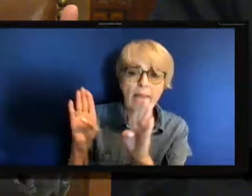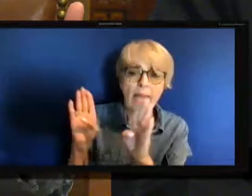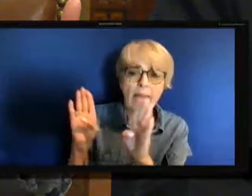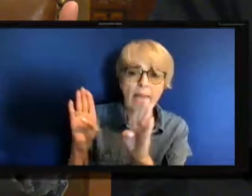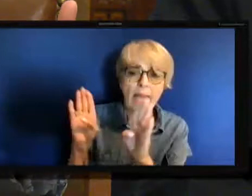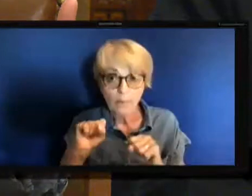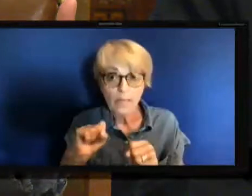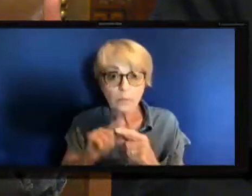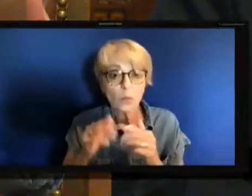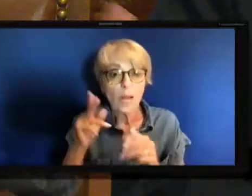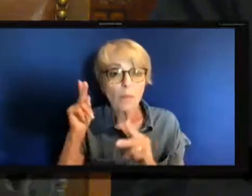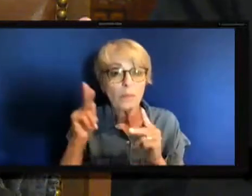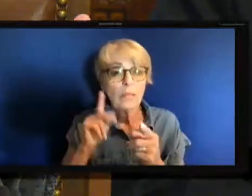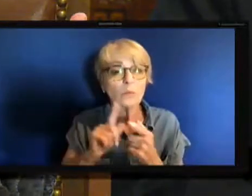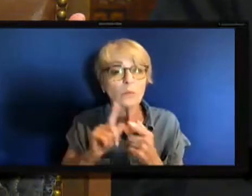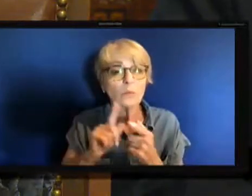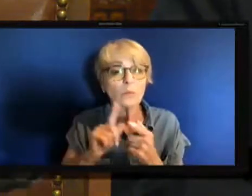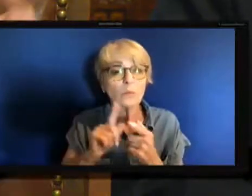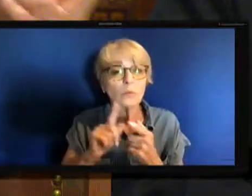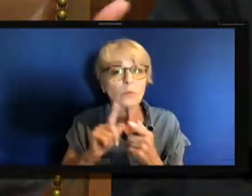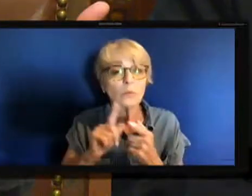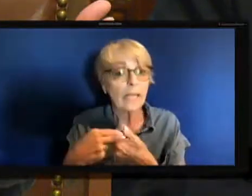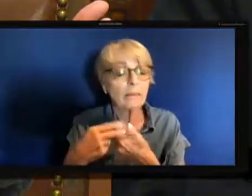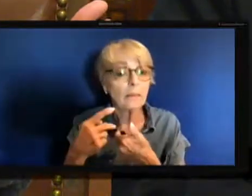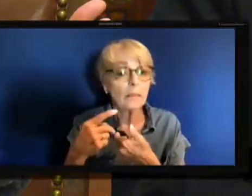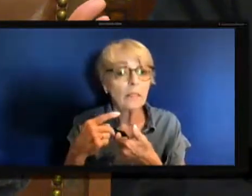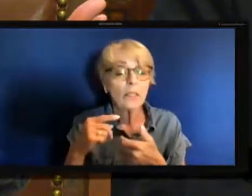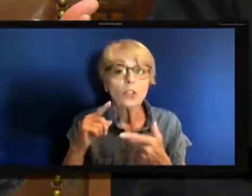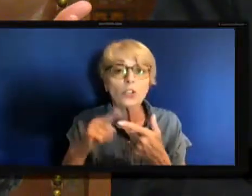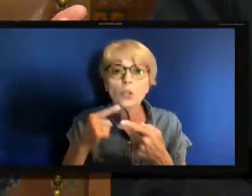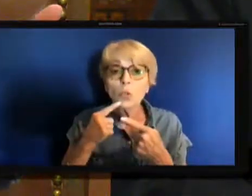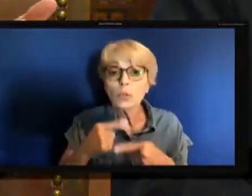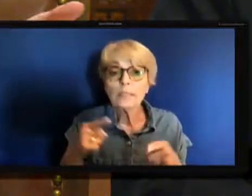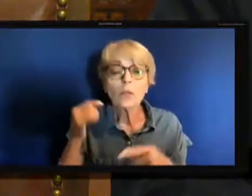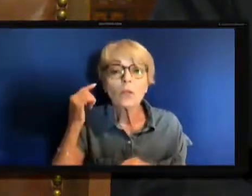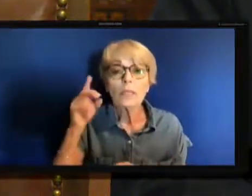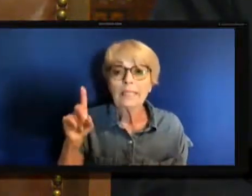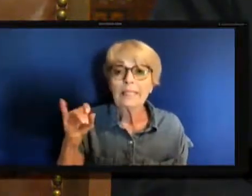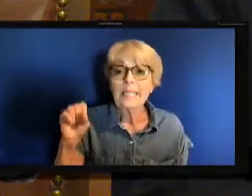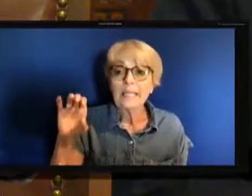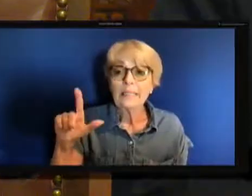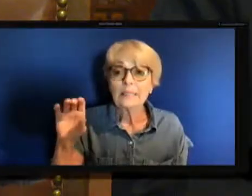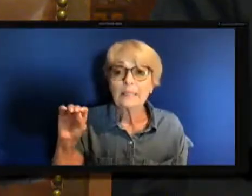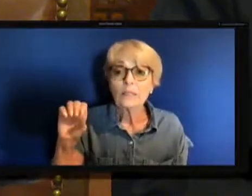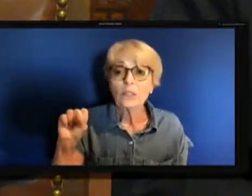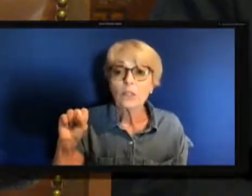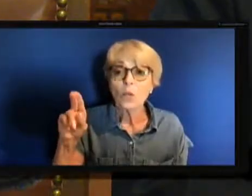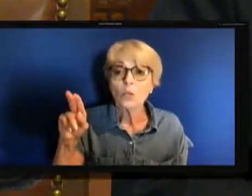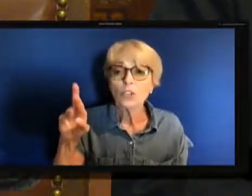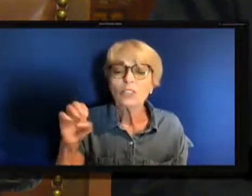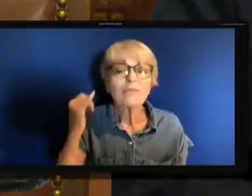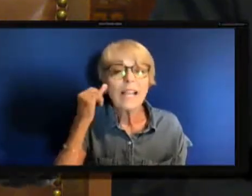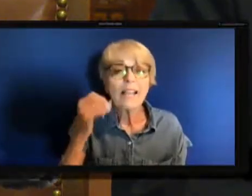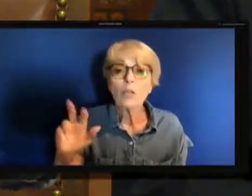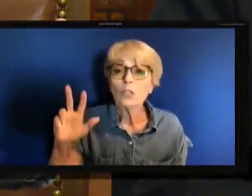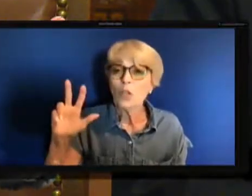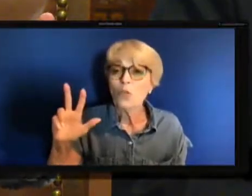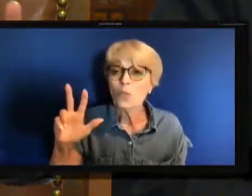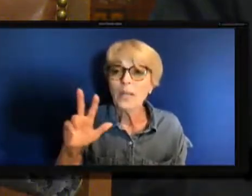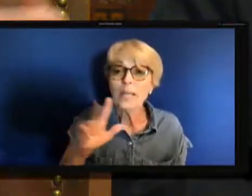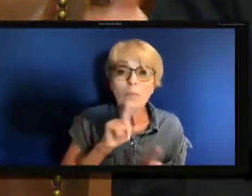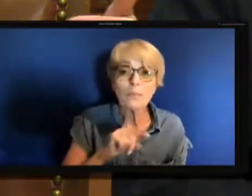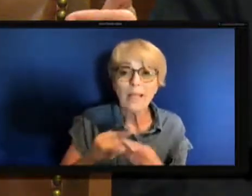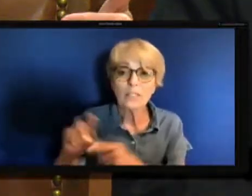opt in to disclosure? So if there are 3 responses to X RFP and